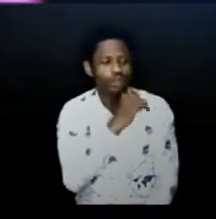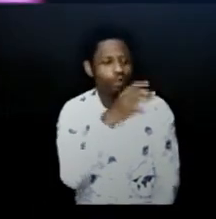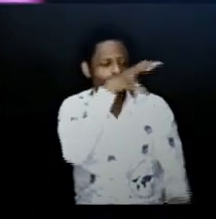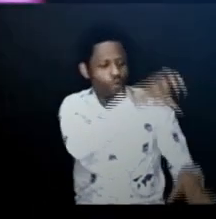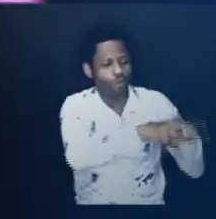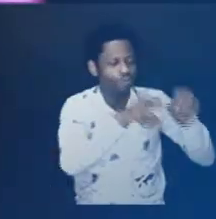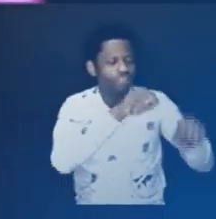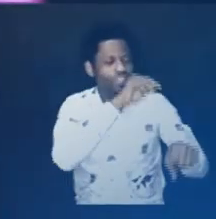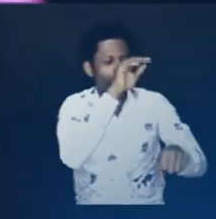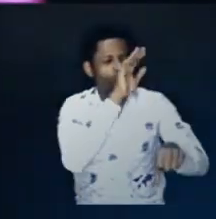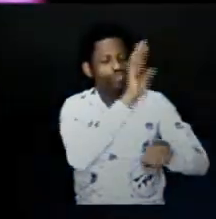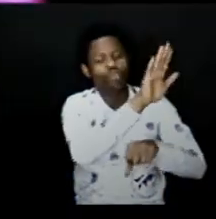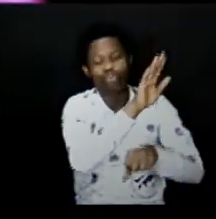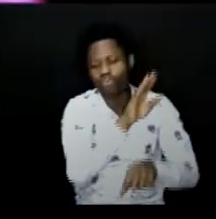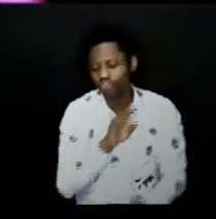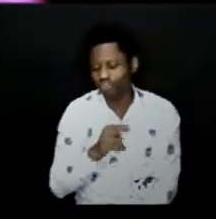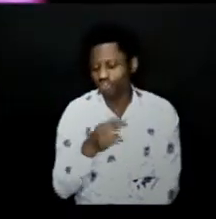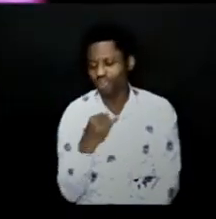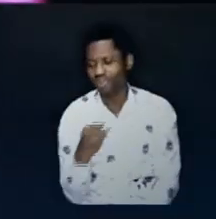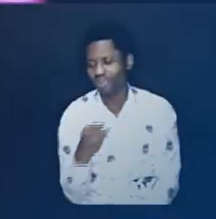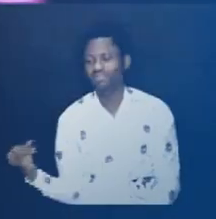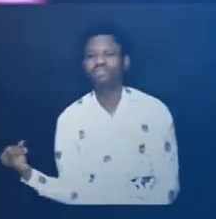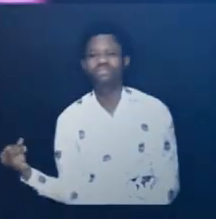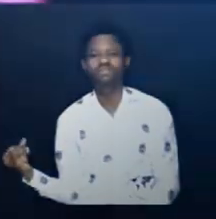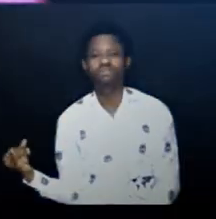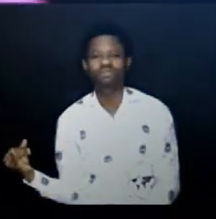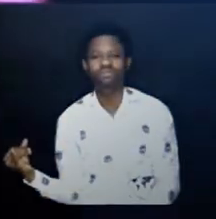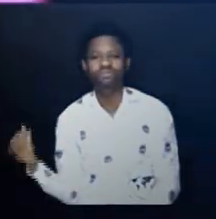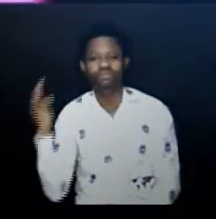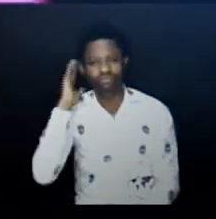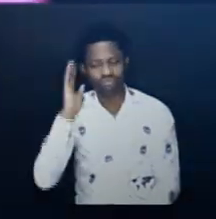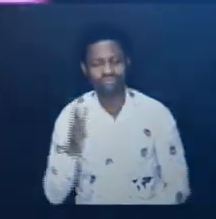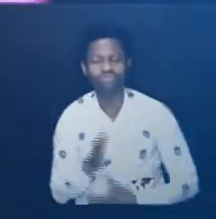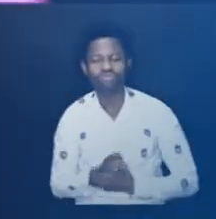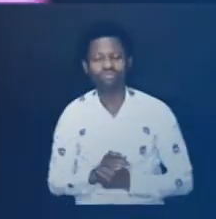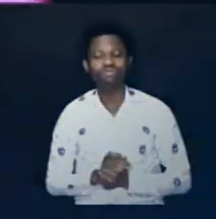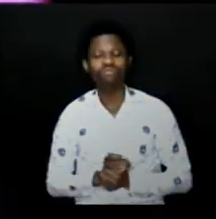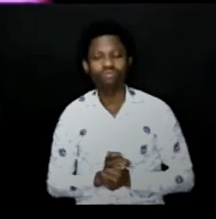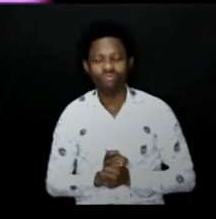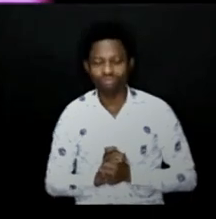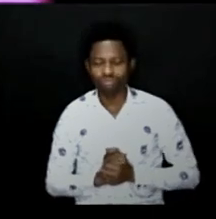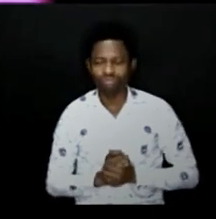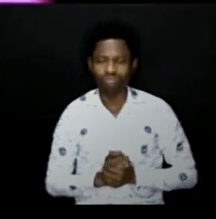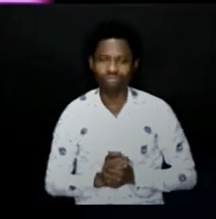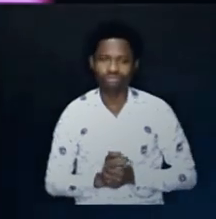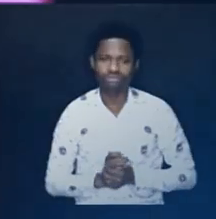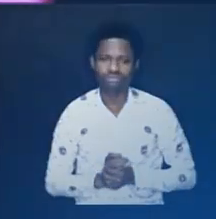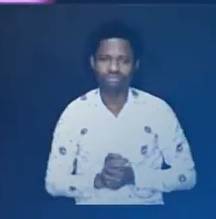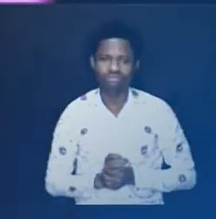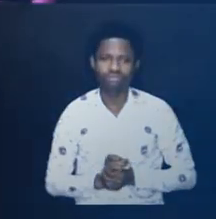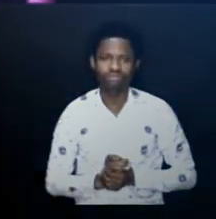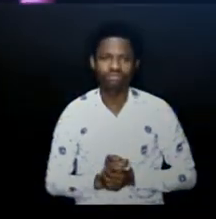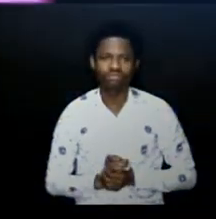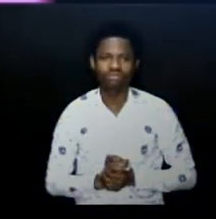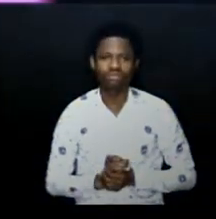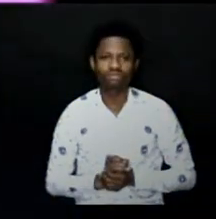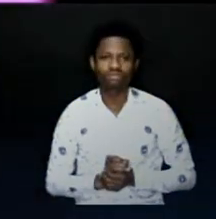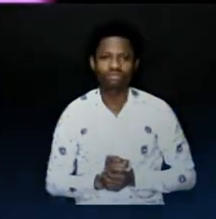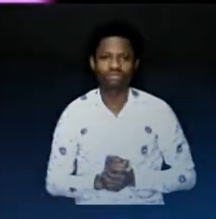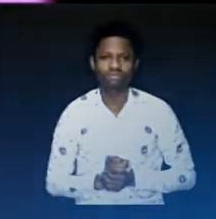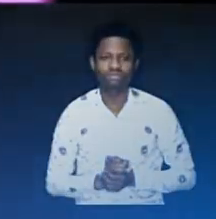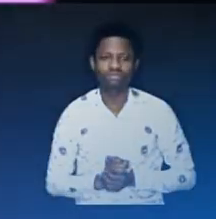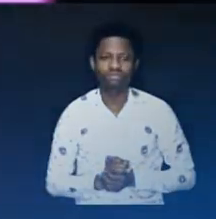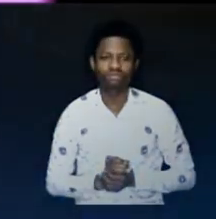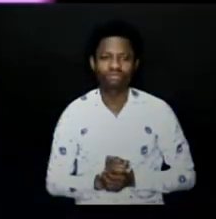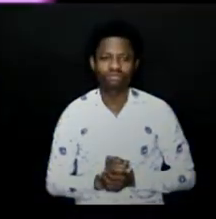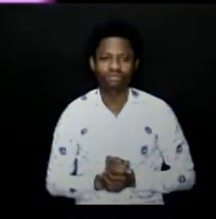Now Zion be na aye kronkron bia na Jacob fie besan afa won ejapade edi